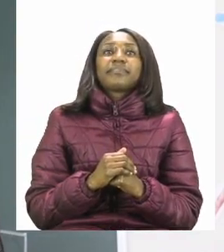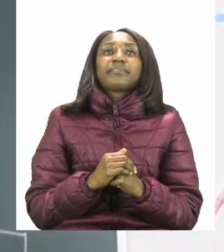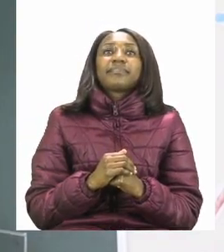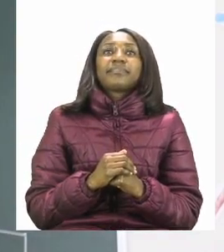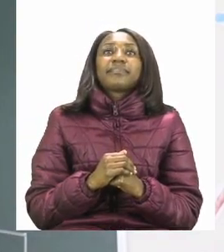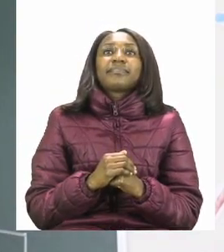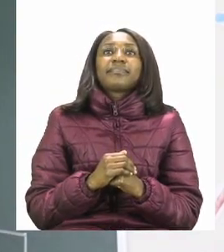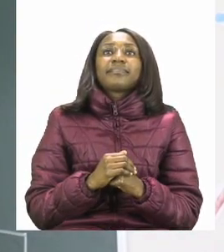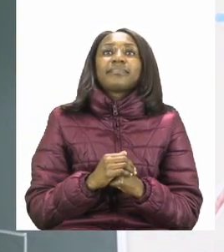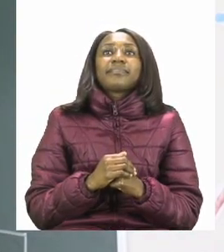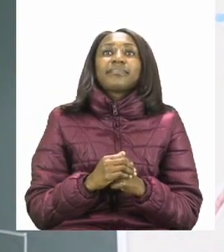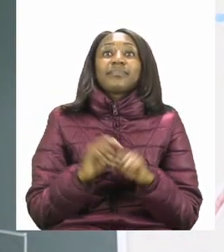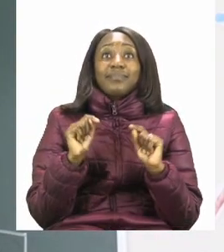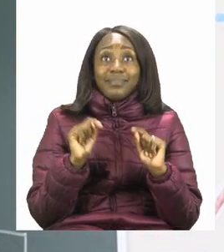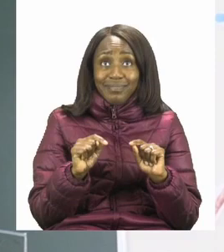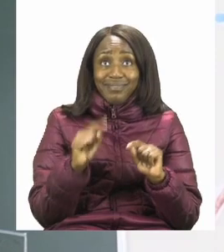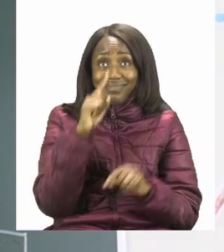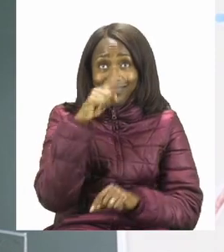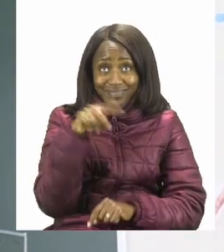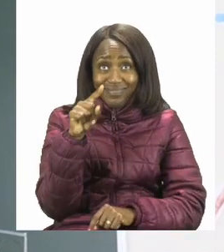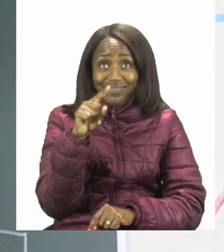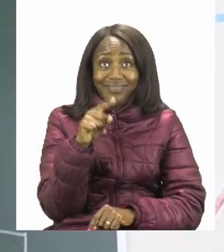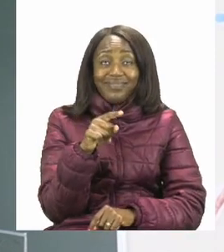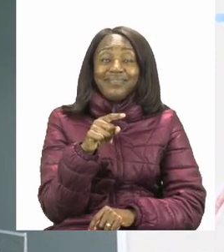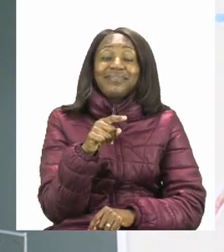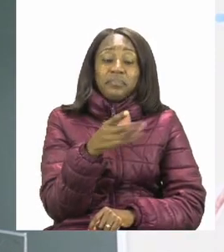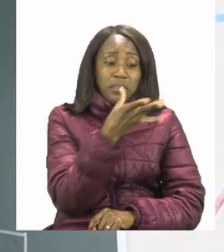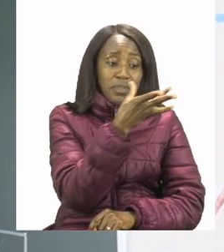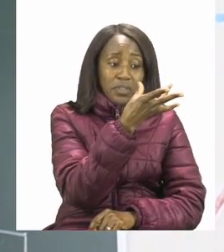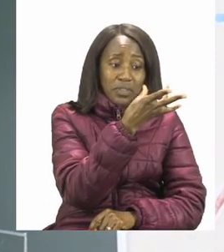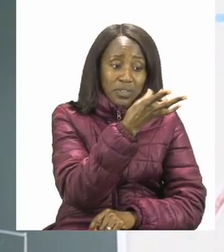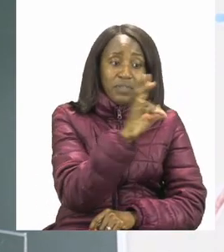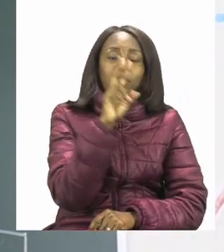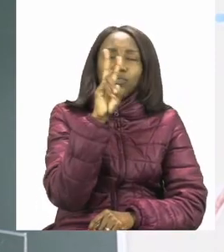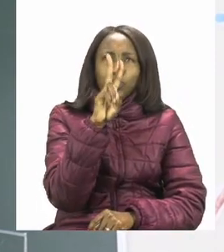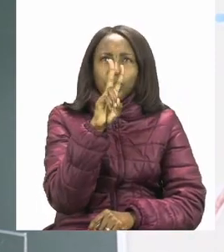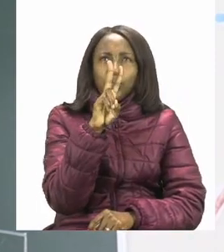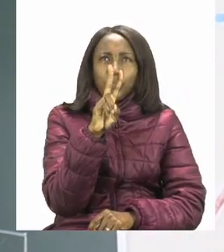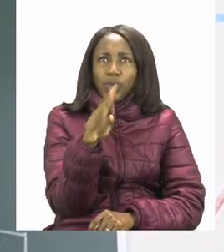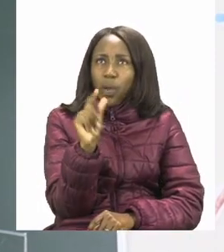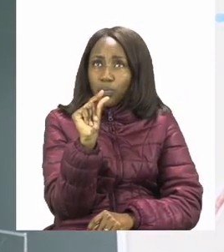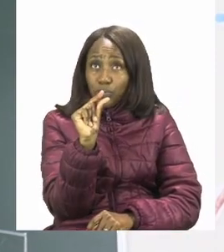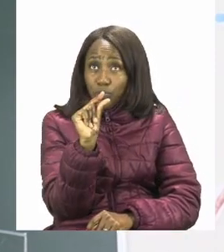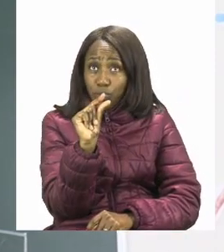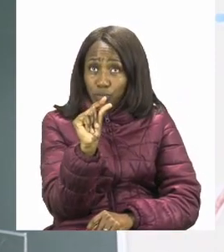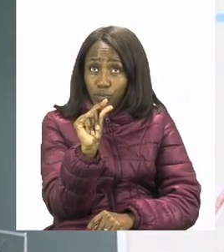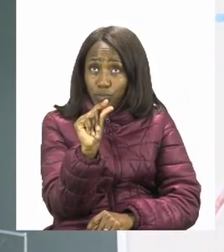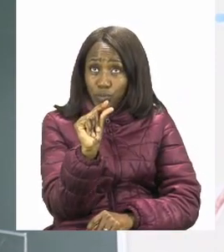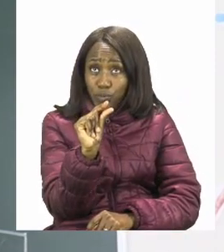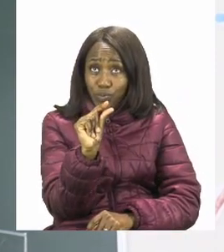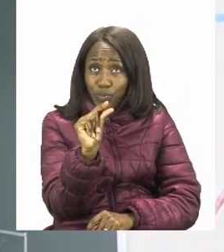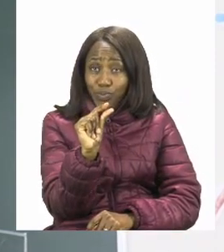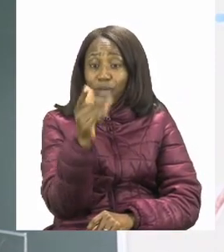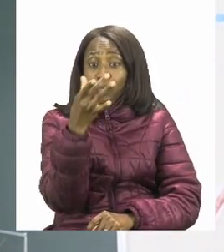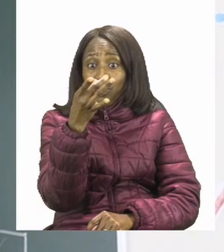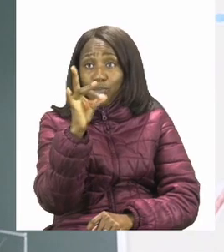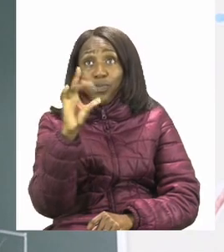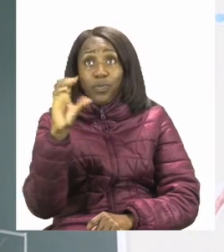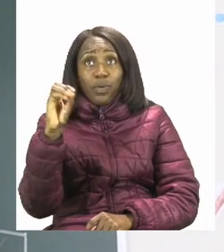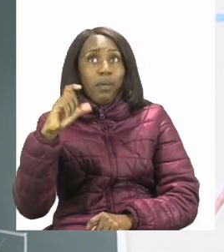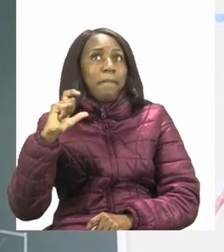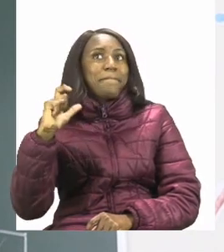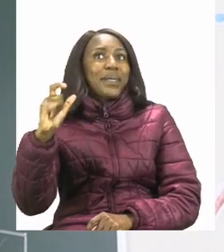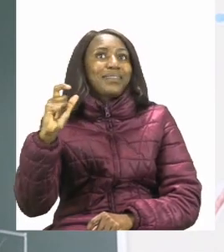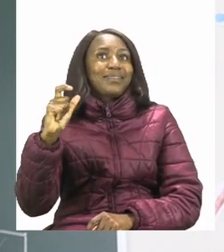Now the statement is true. The sum is correct. 72 is smaller. So our